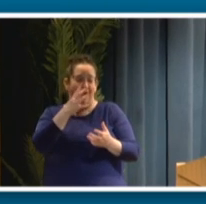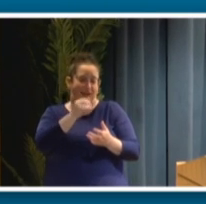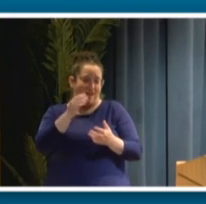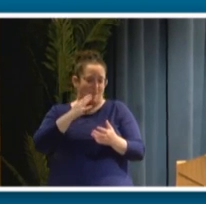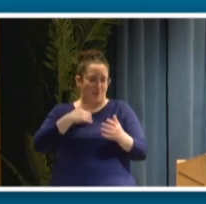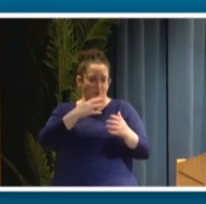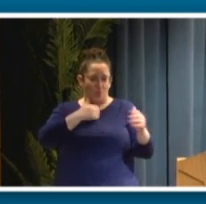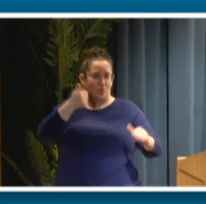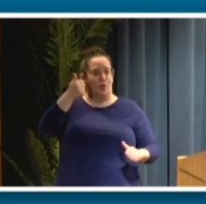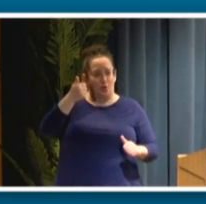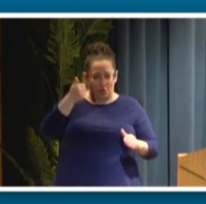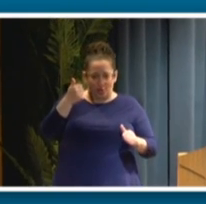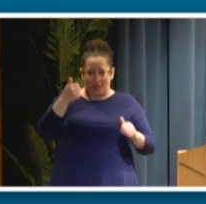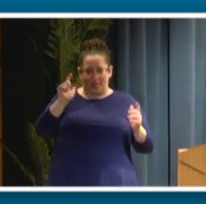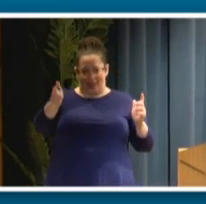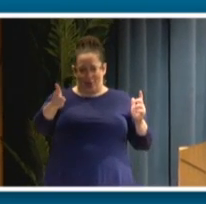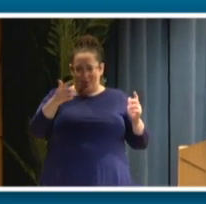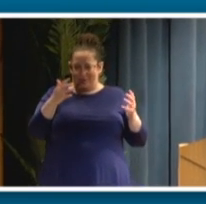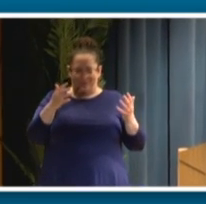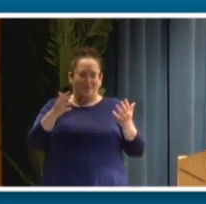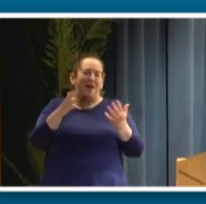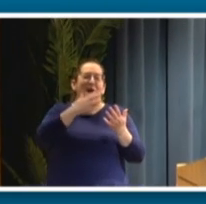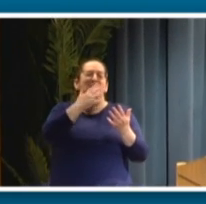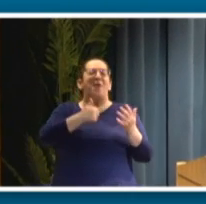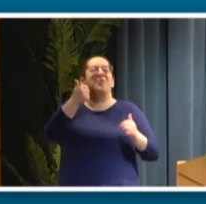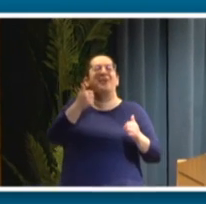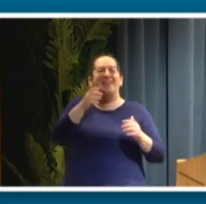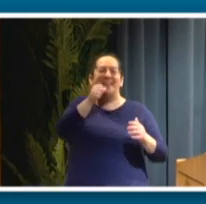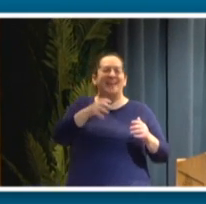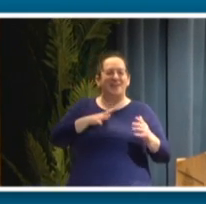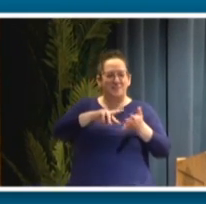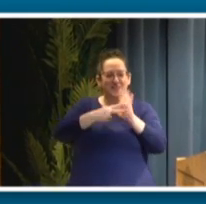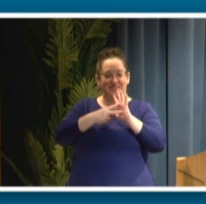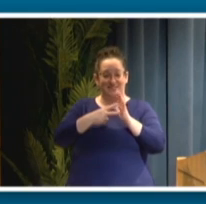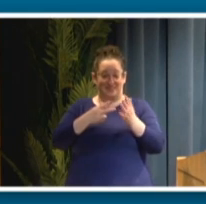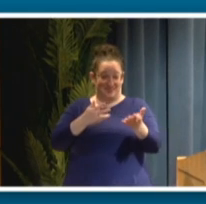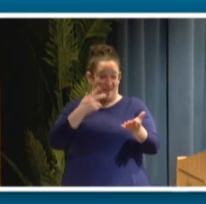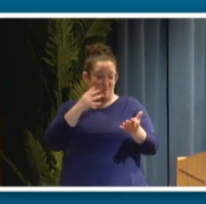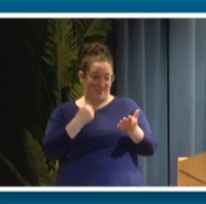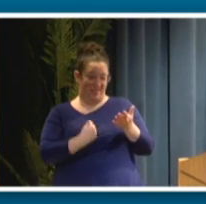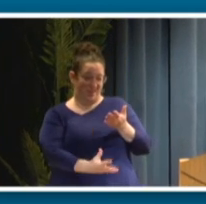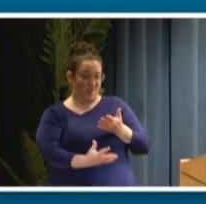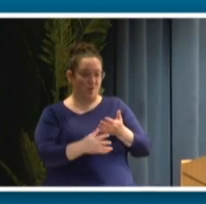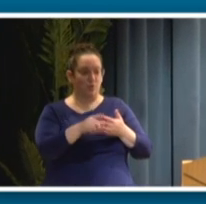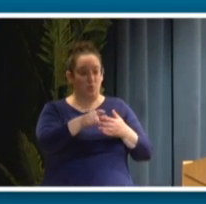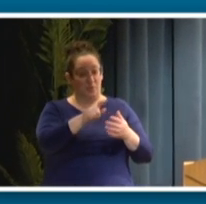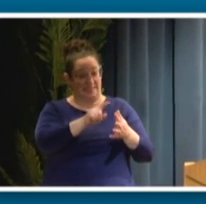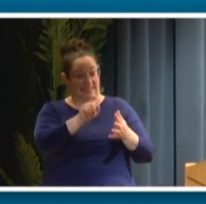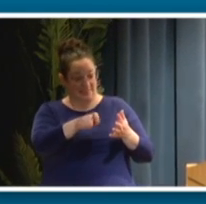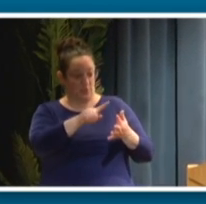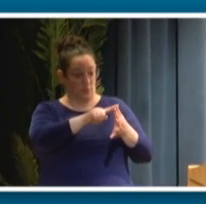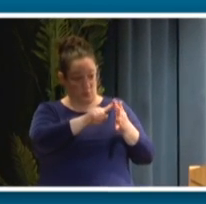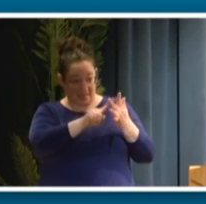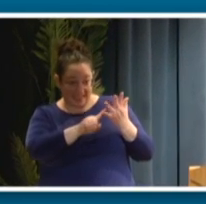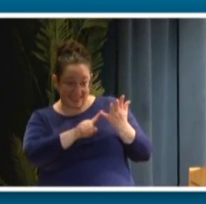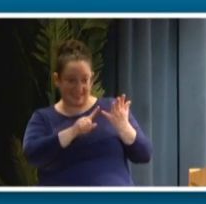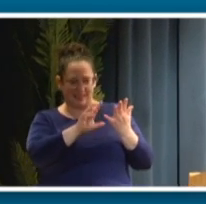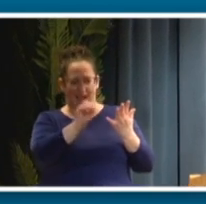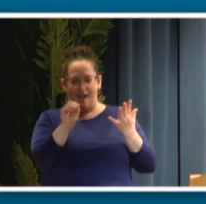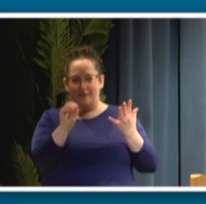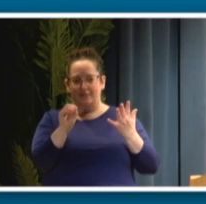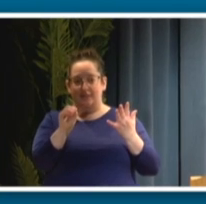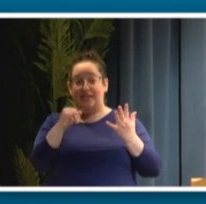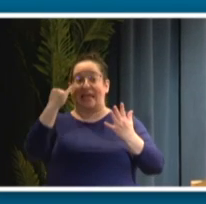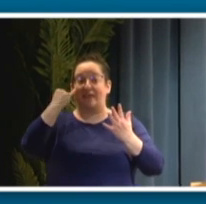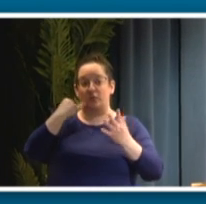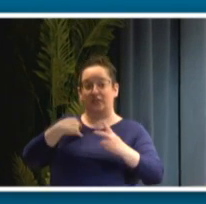I'm also going to put you on some games so that you know how to move in the world and so that you ain't out here doing things that have put you in a jam, right? And I think that's where it